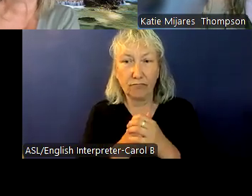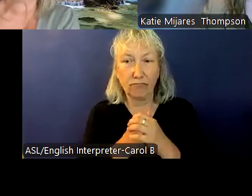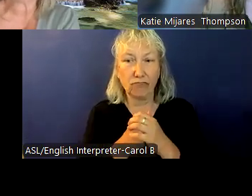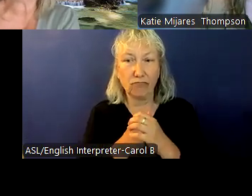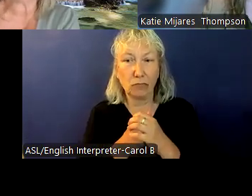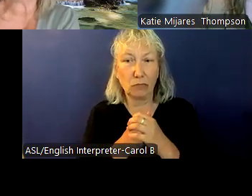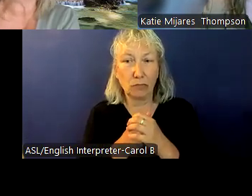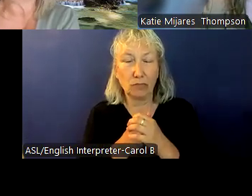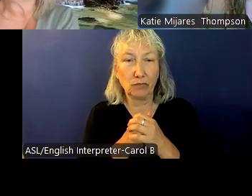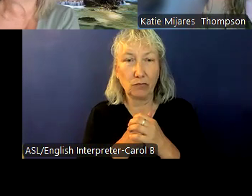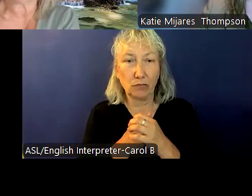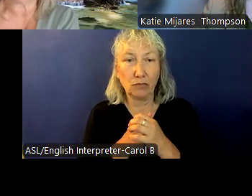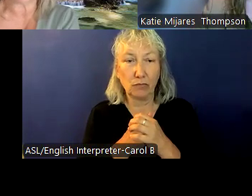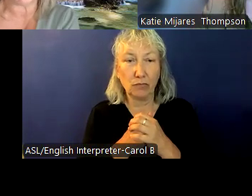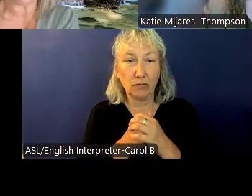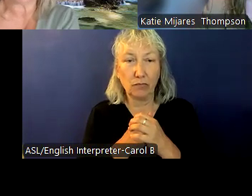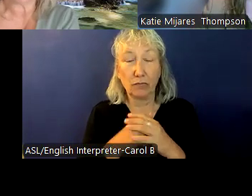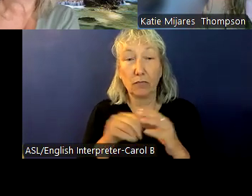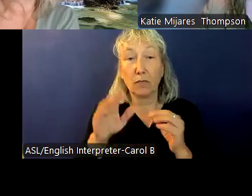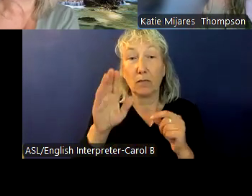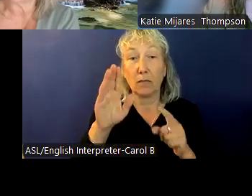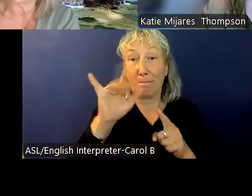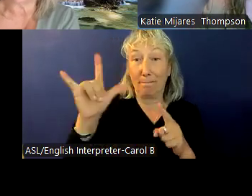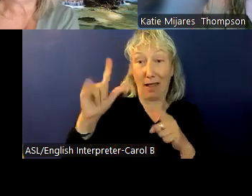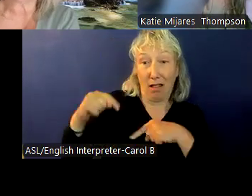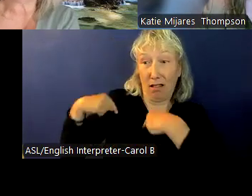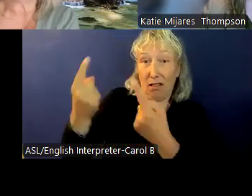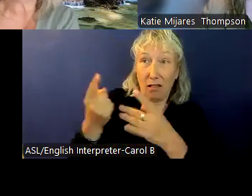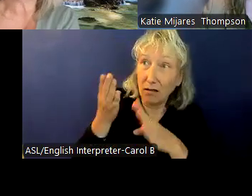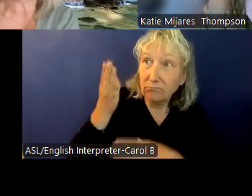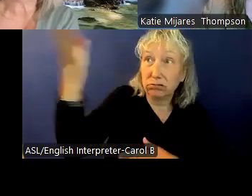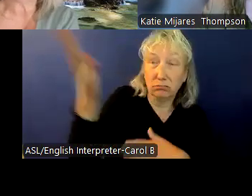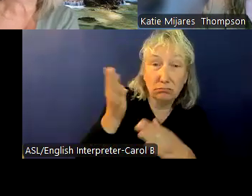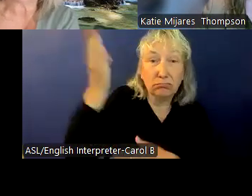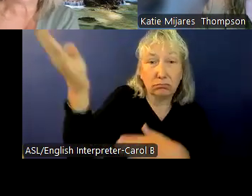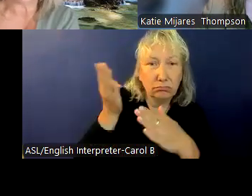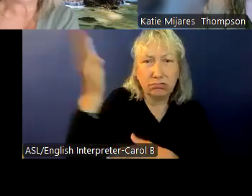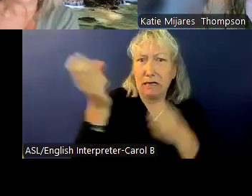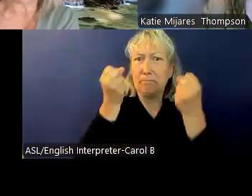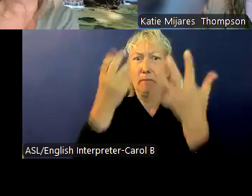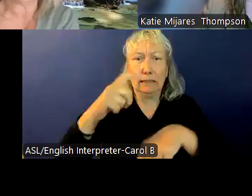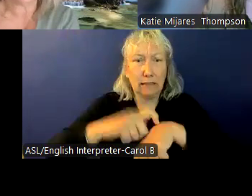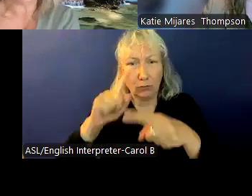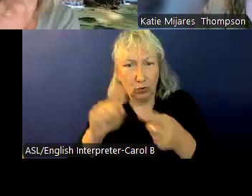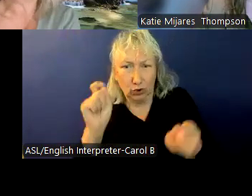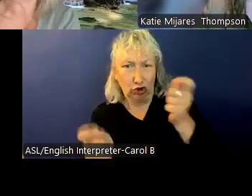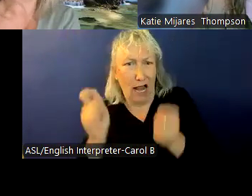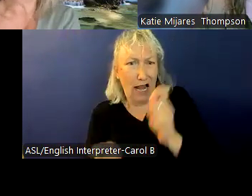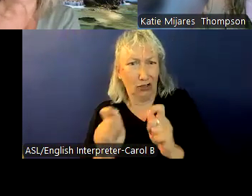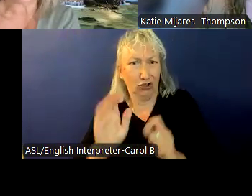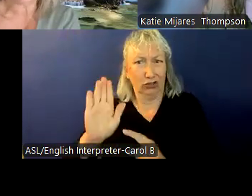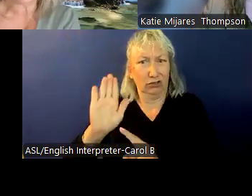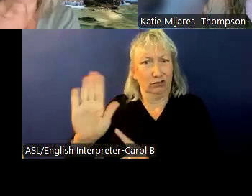a bill has been submitted multiple times to the legislature to make some changes to the EPD program. And as